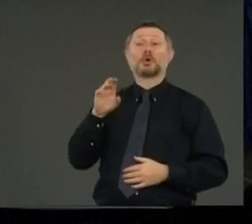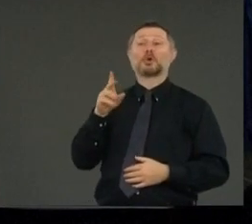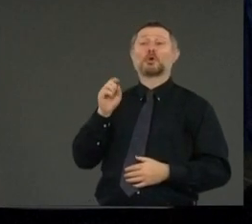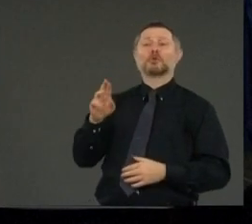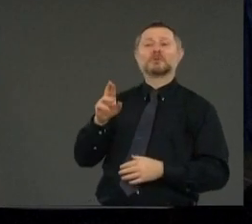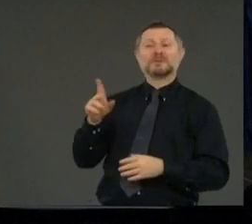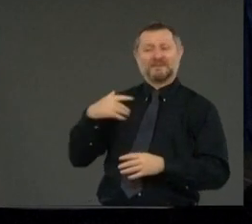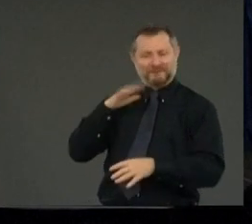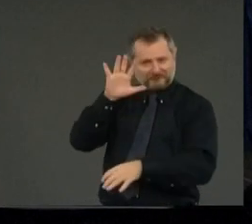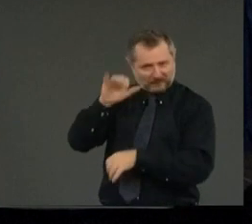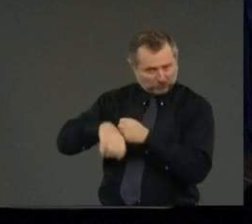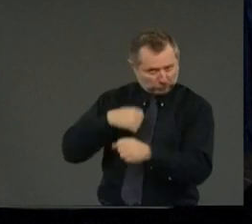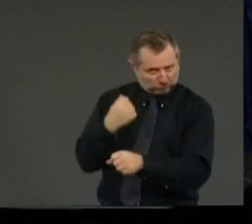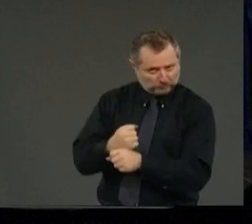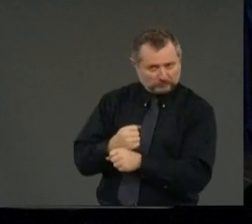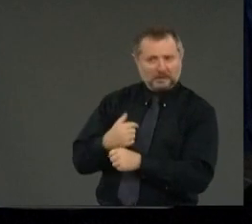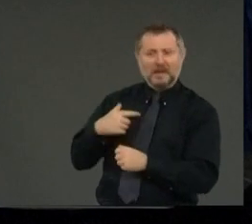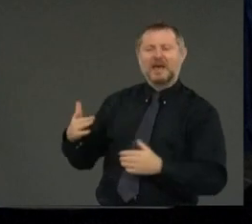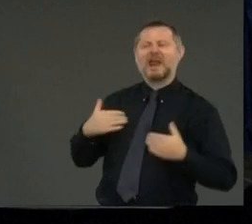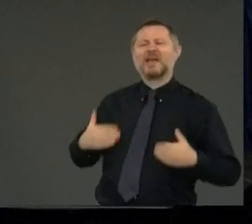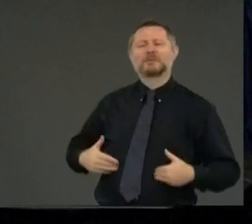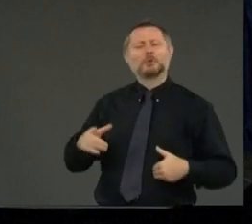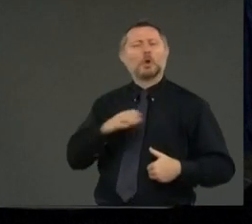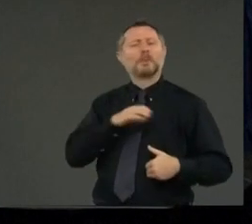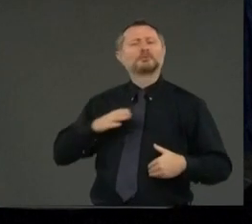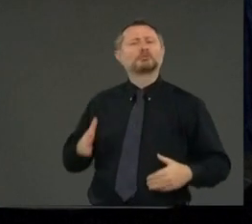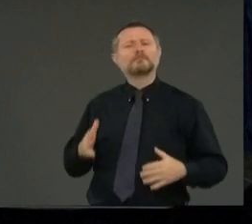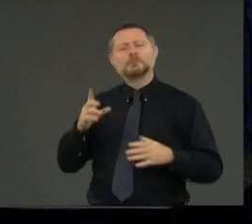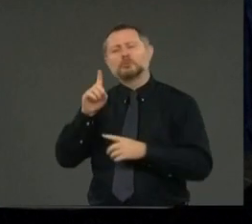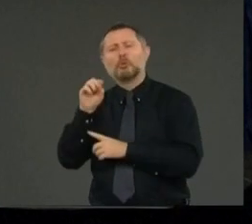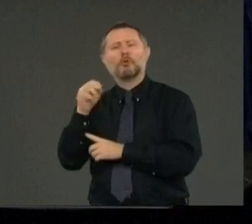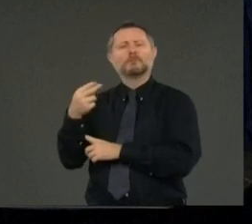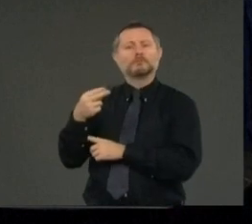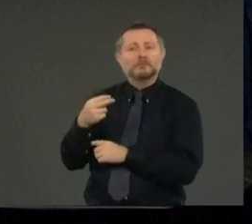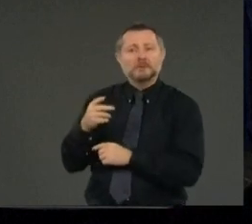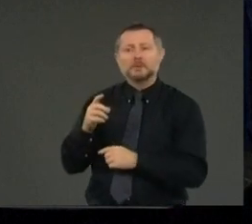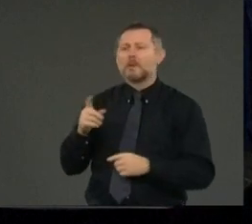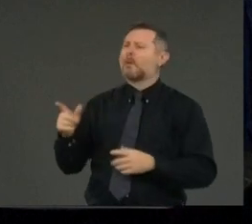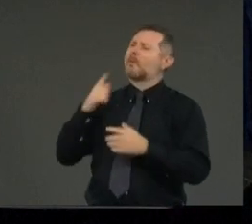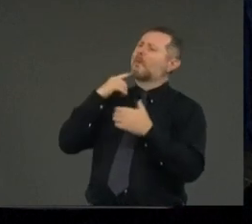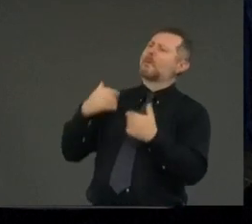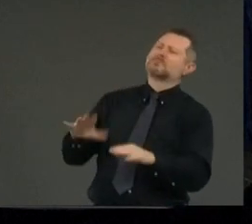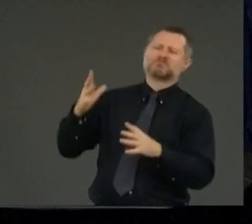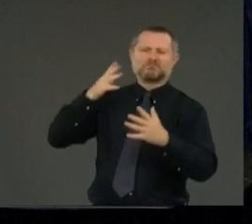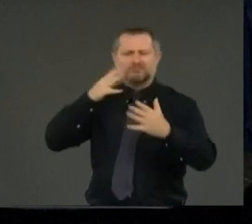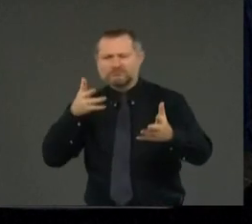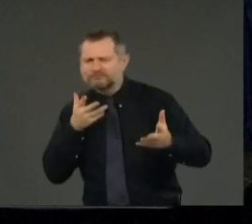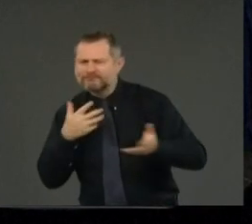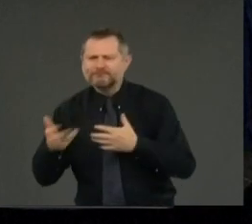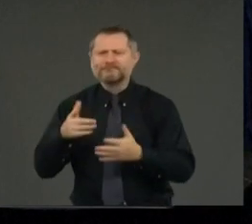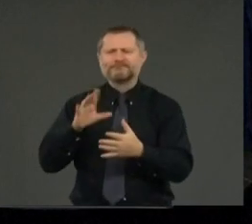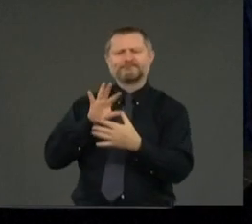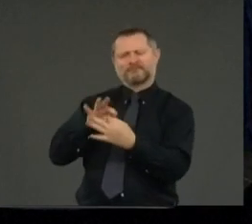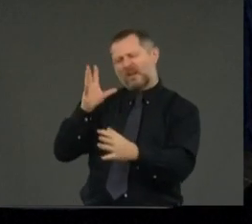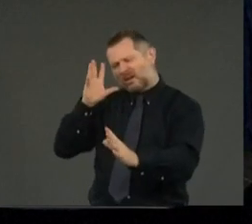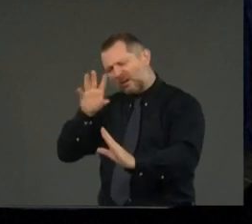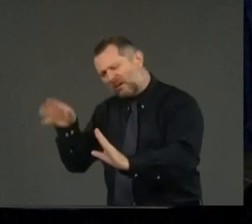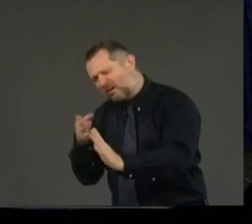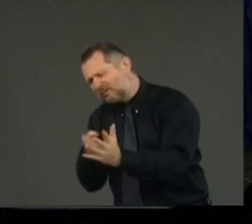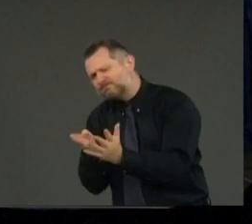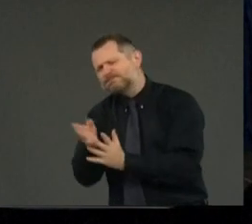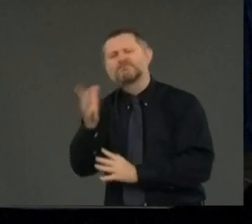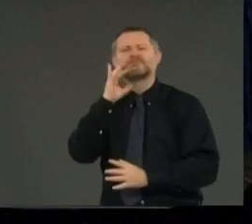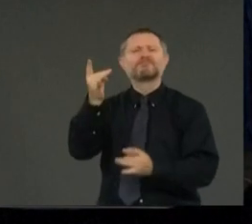He's dealt with the most significant public health crisis of a generation. Nobody's gone through this